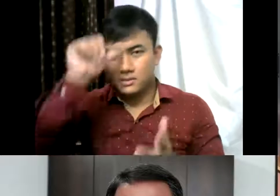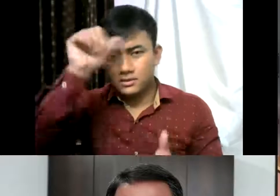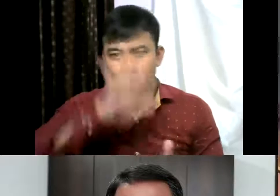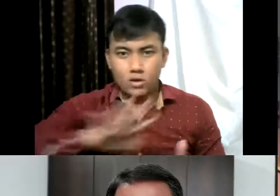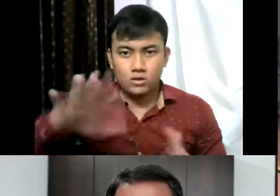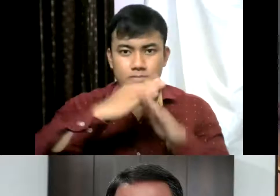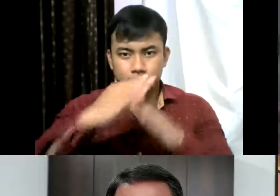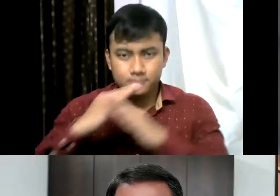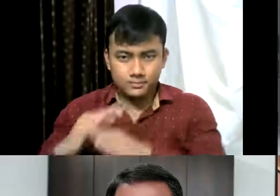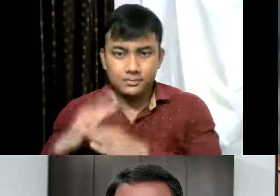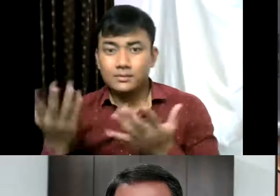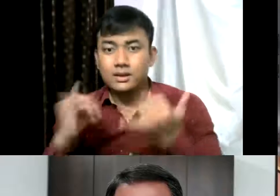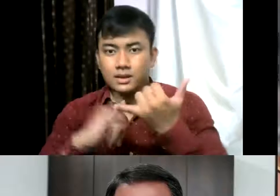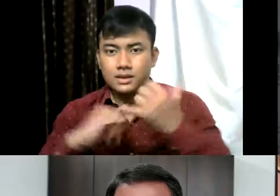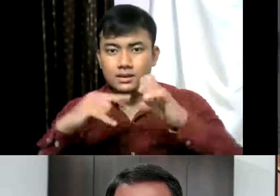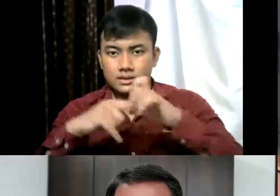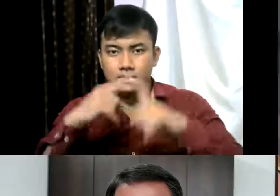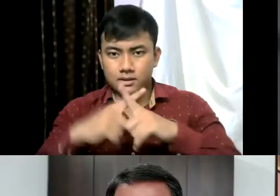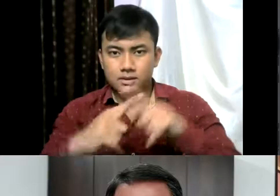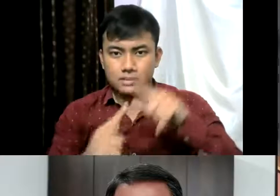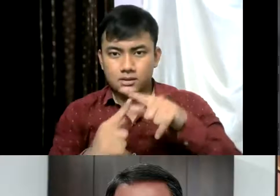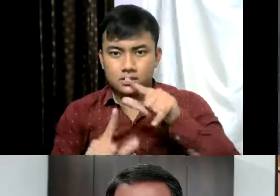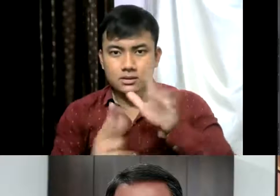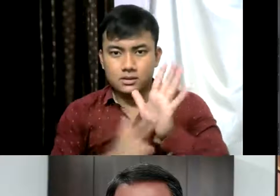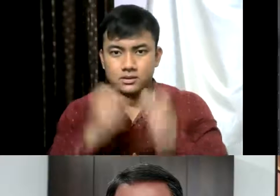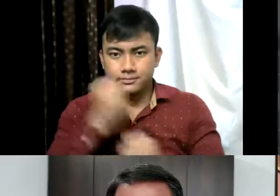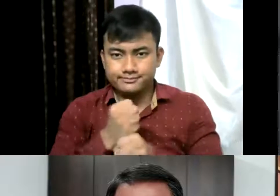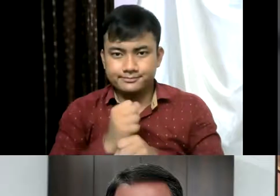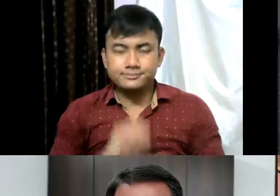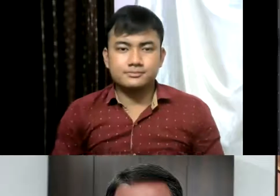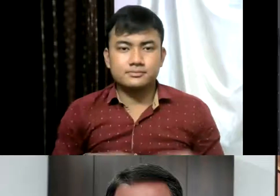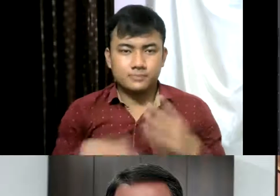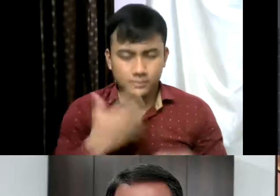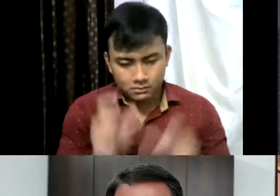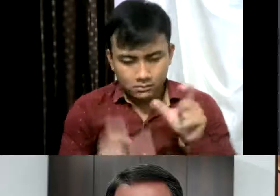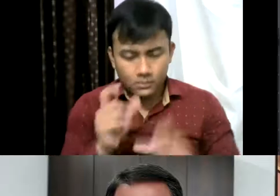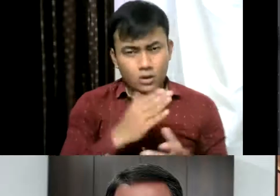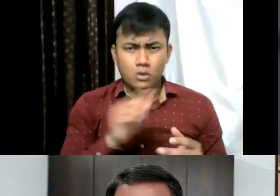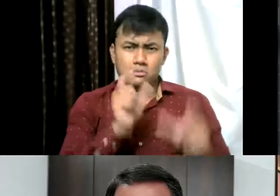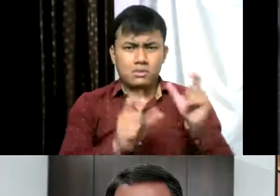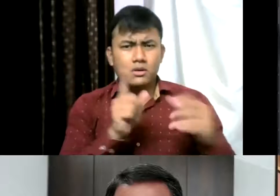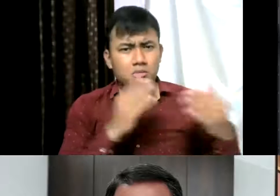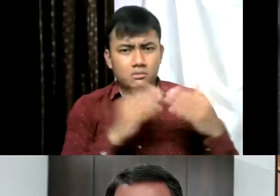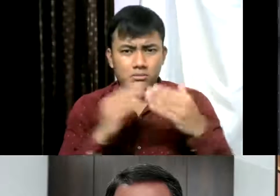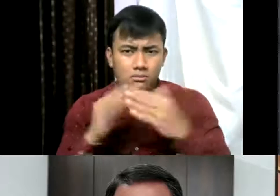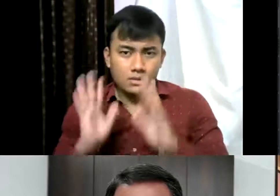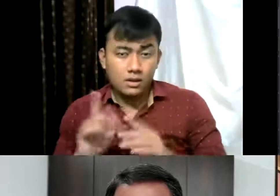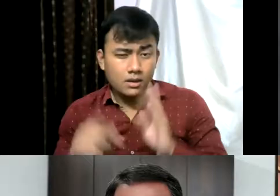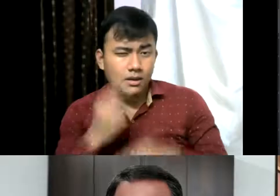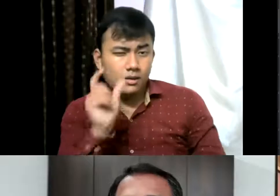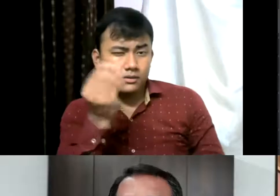was living with flatmates, the way I got them to use Signal is by saying, hey, you all are meeting random men on dating apps. Why don't you use this to message